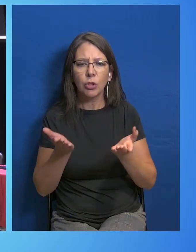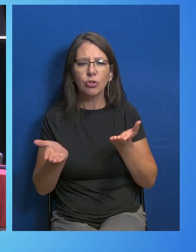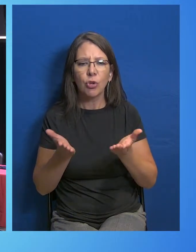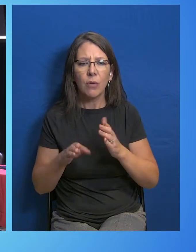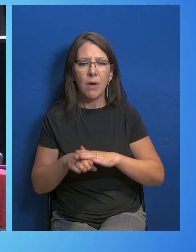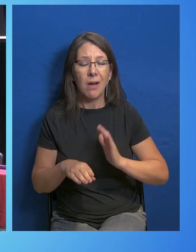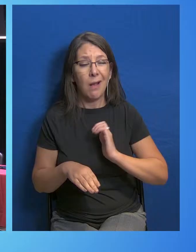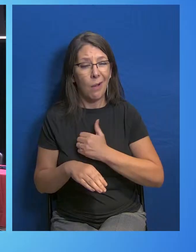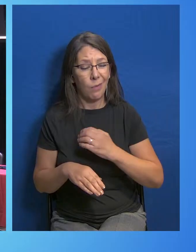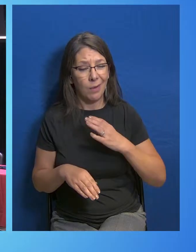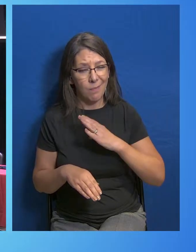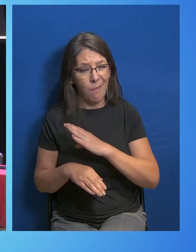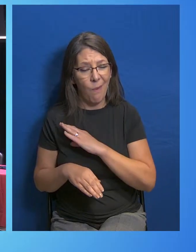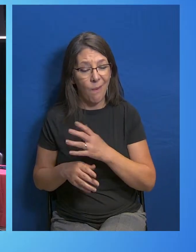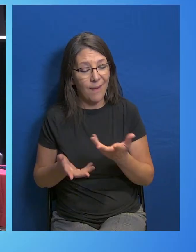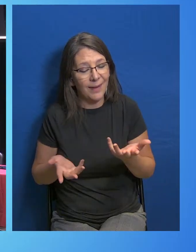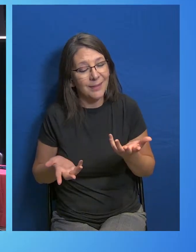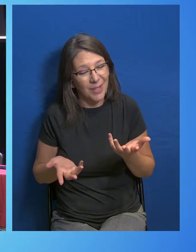thought.